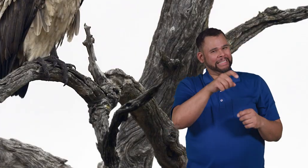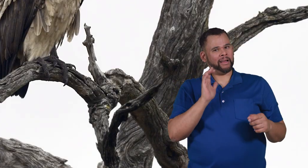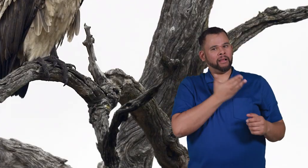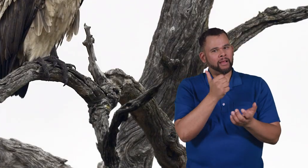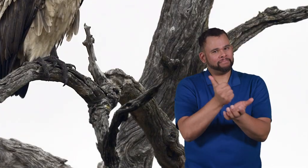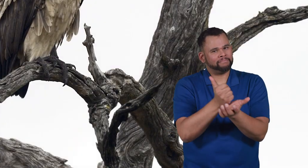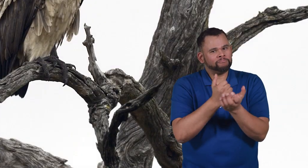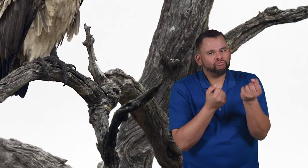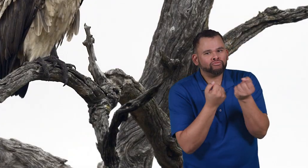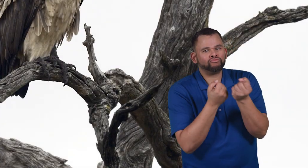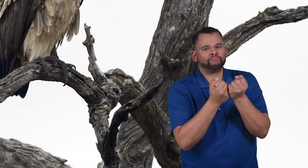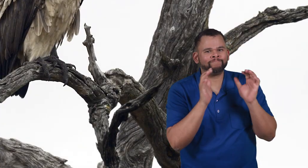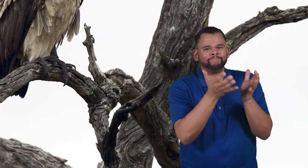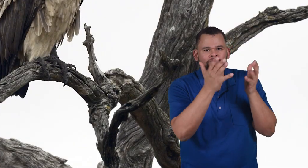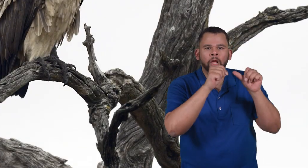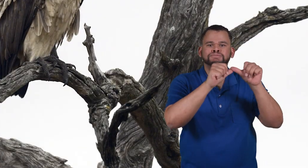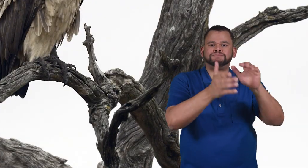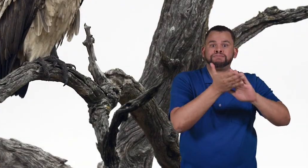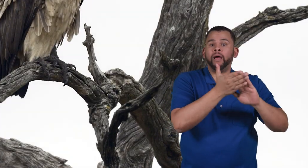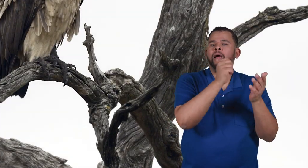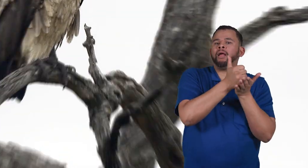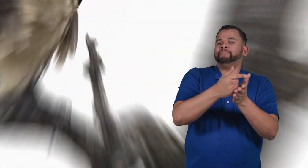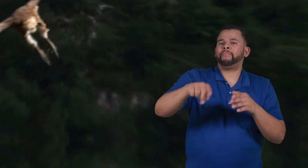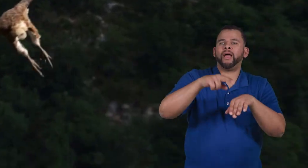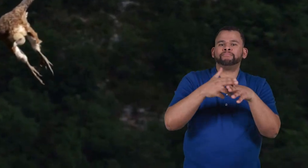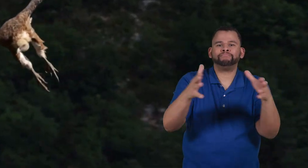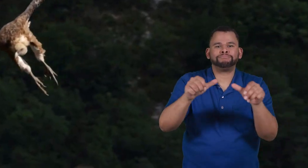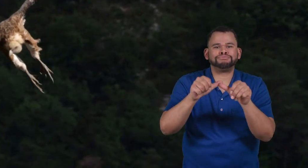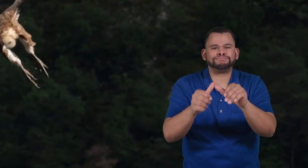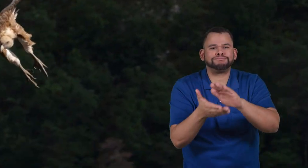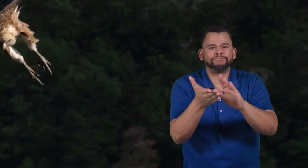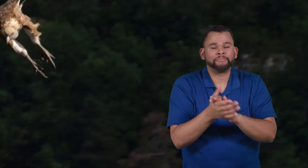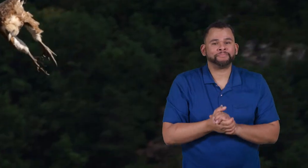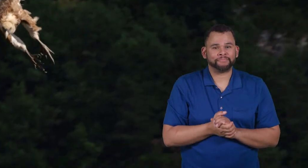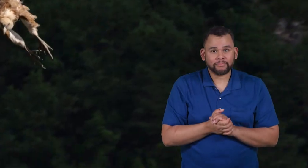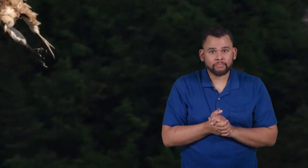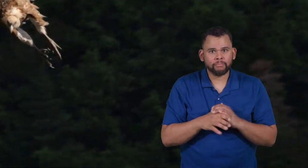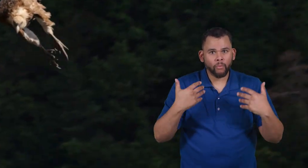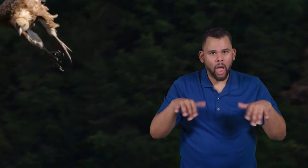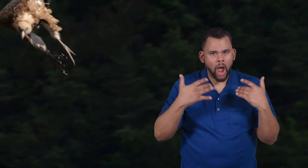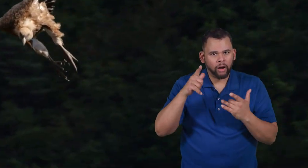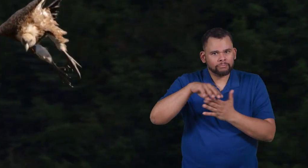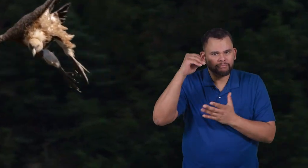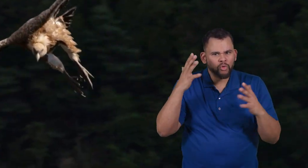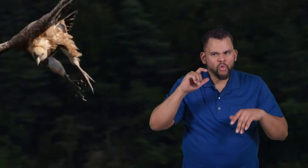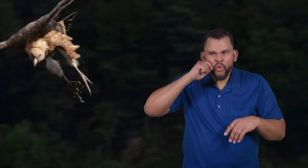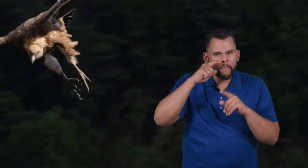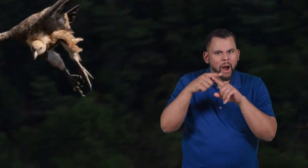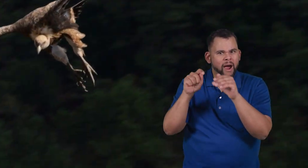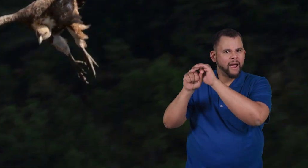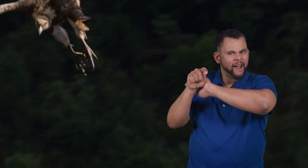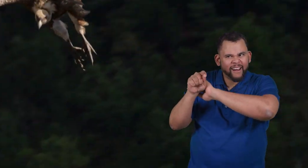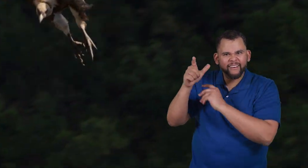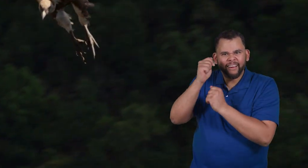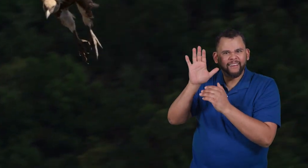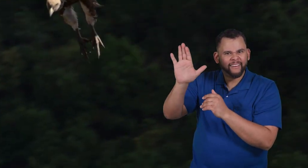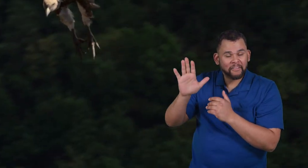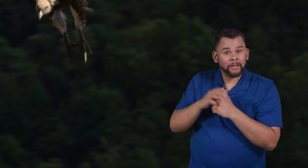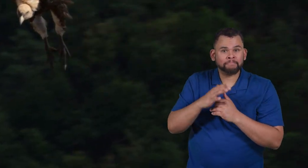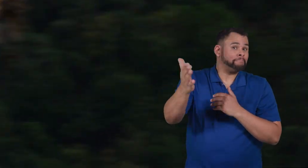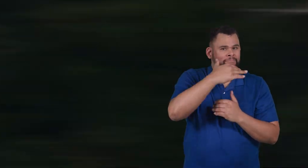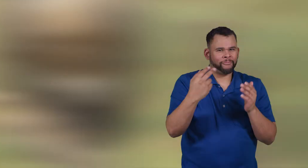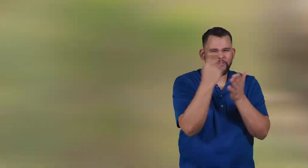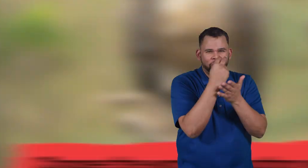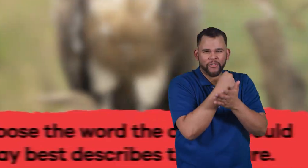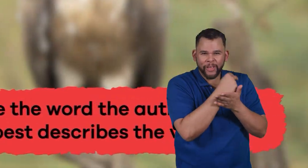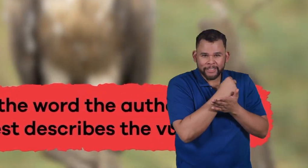help, they can continue their vital work in the world. Wow, we just learned some cool vulture facts. Let's